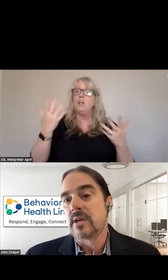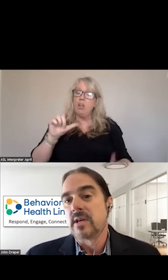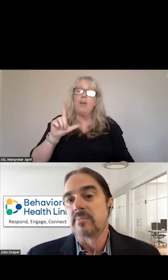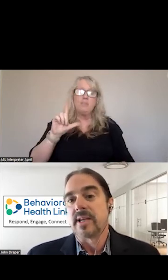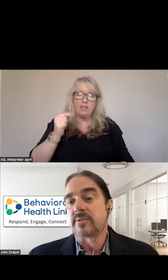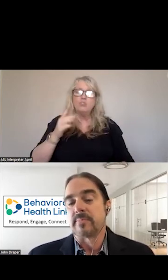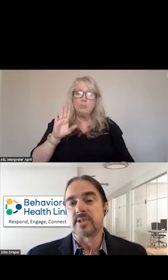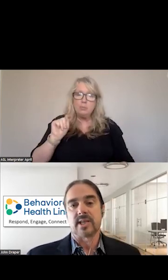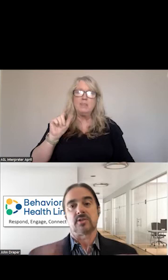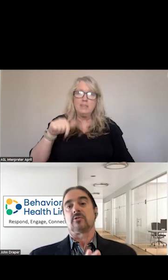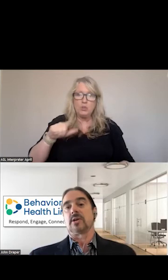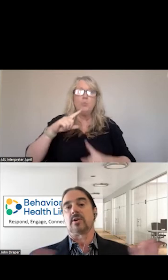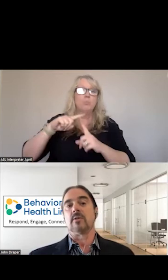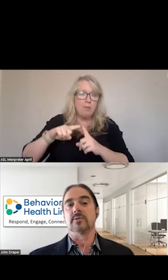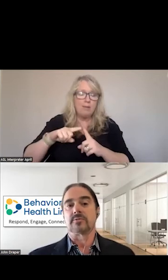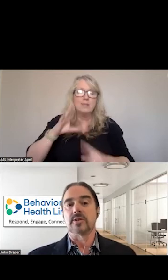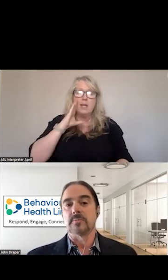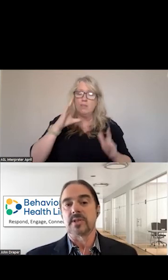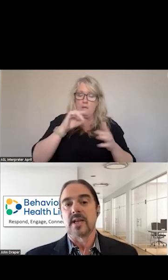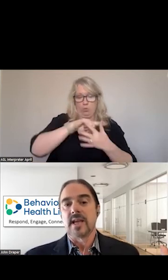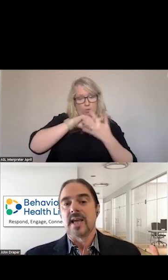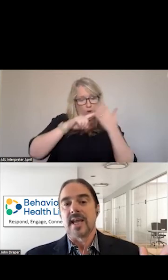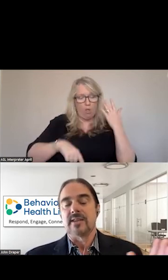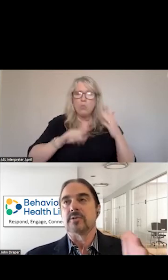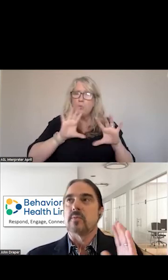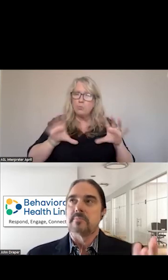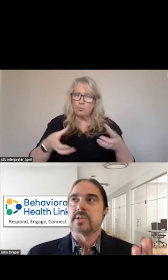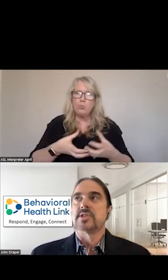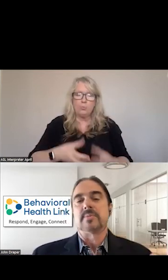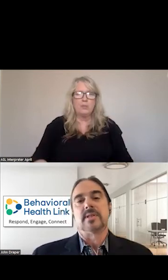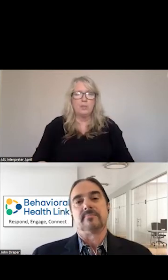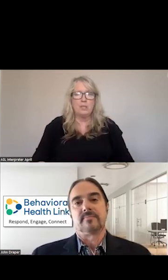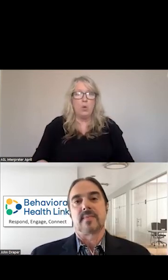LGBTQ plus representation across all those groups. And there was one